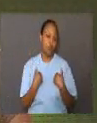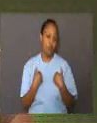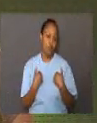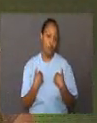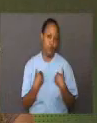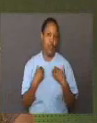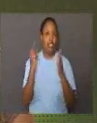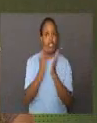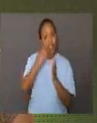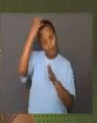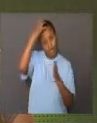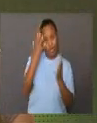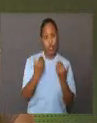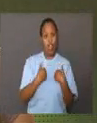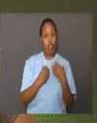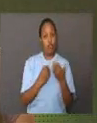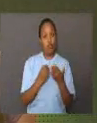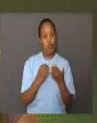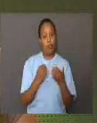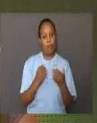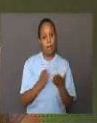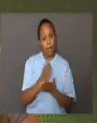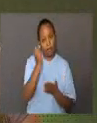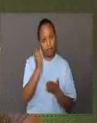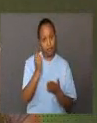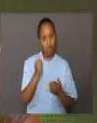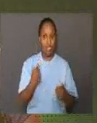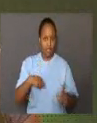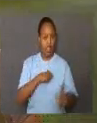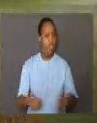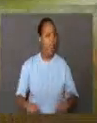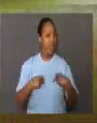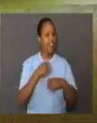Having constitutional rights improves our lives, does it not?